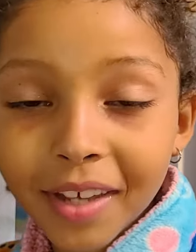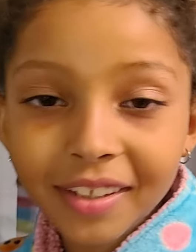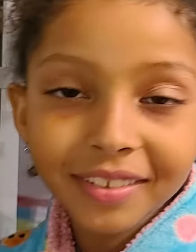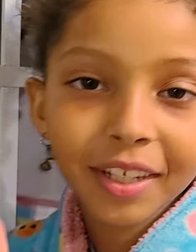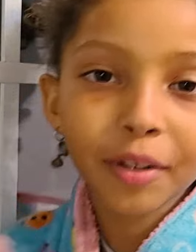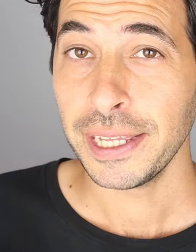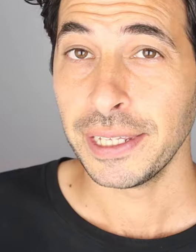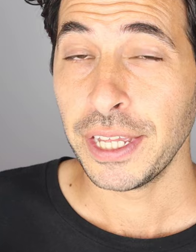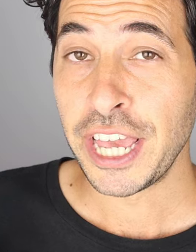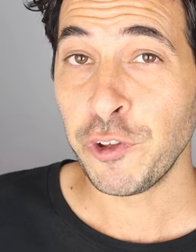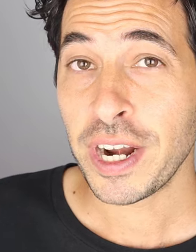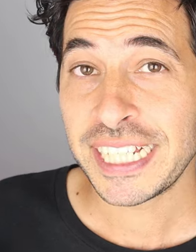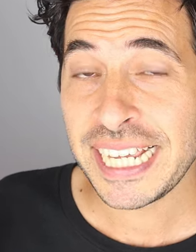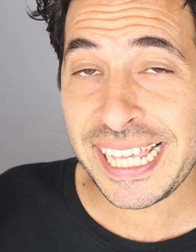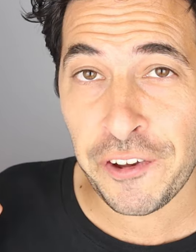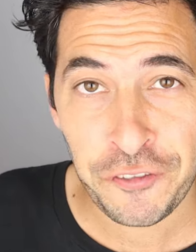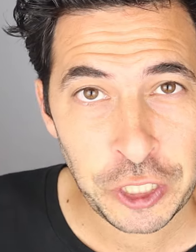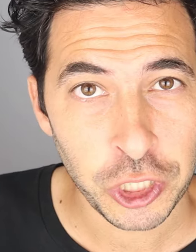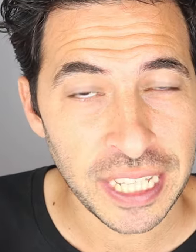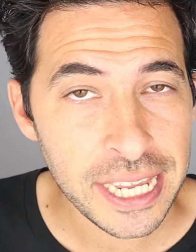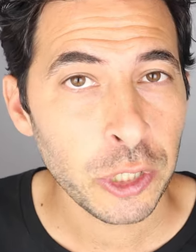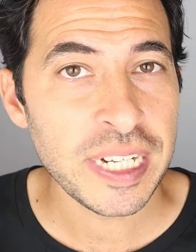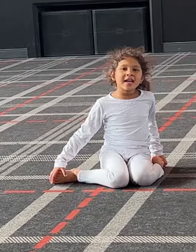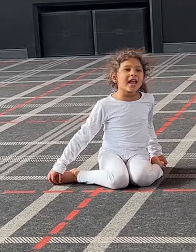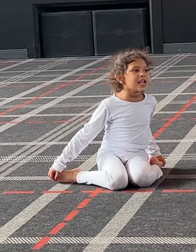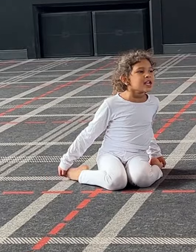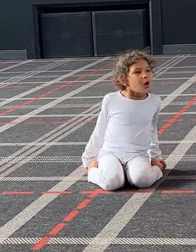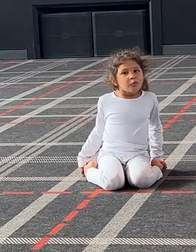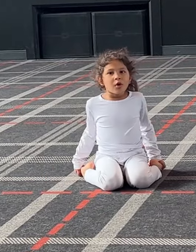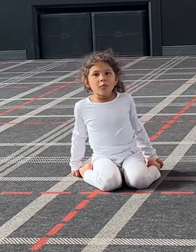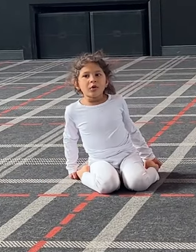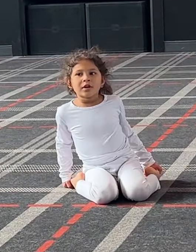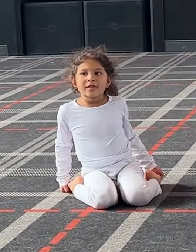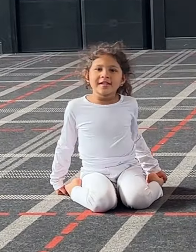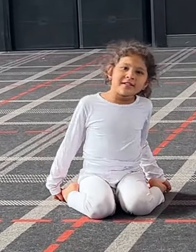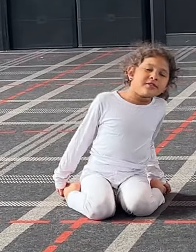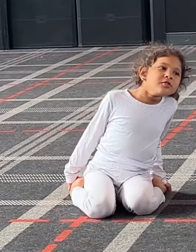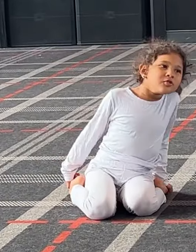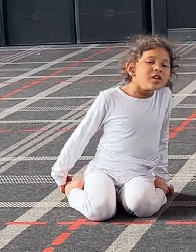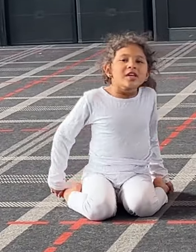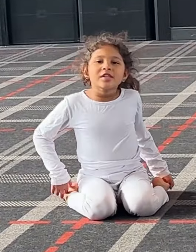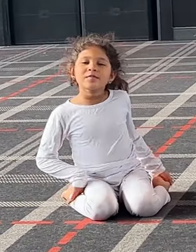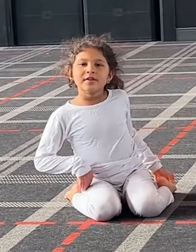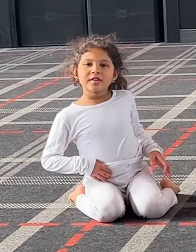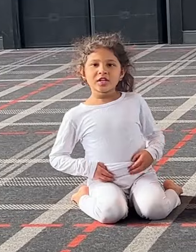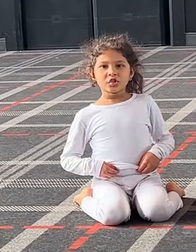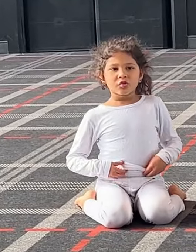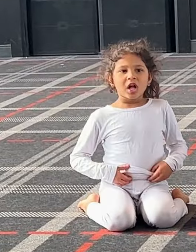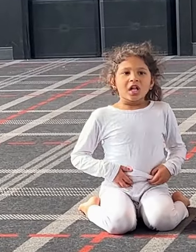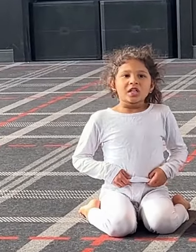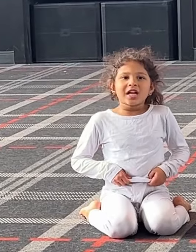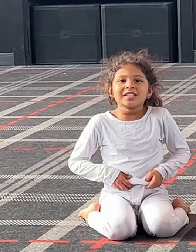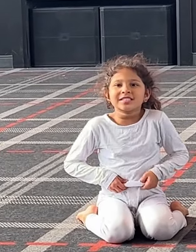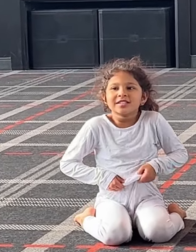Bye. If you want to see the official increased payment amounts for Social Security recipients because of new